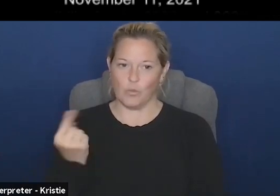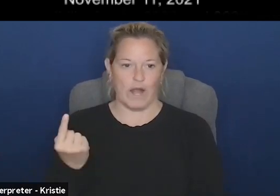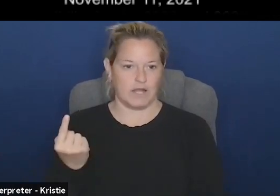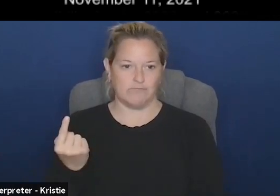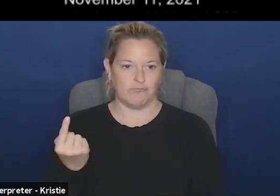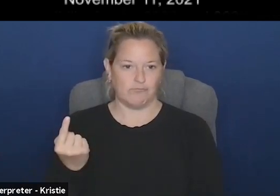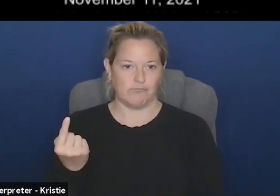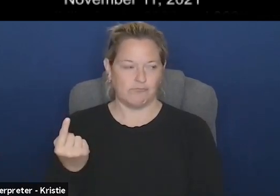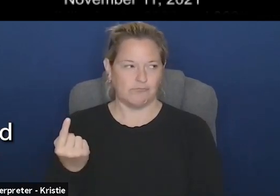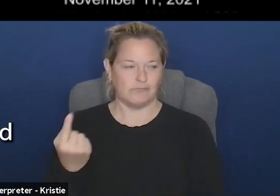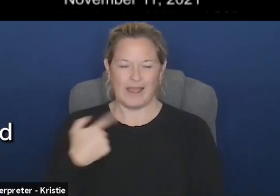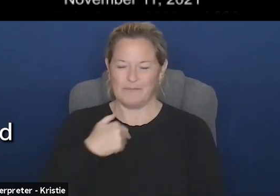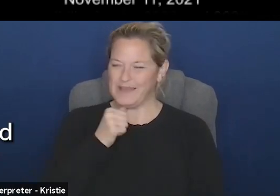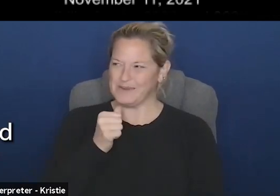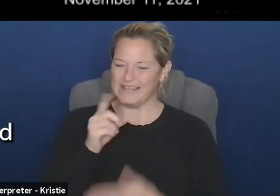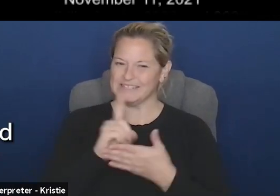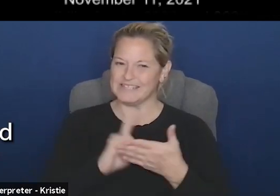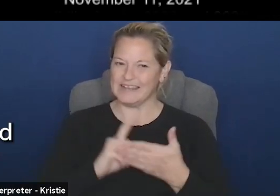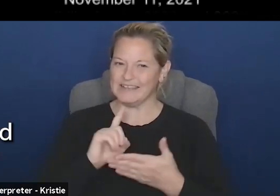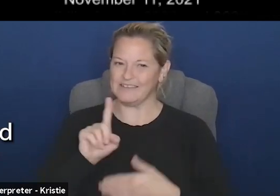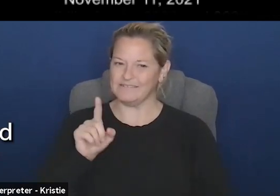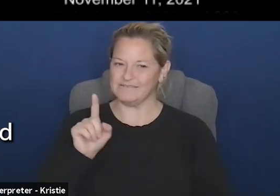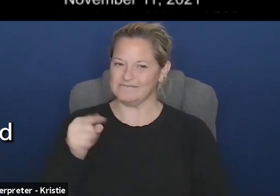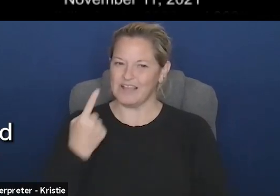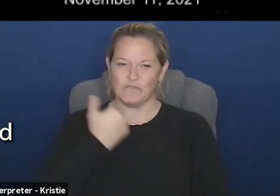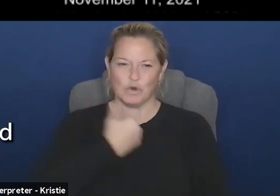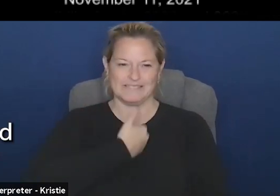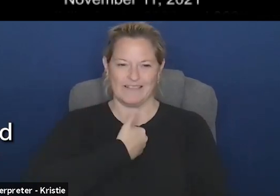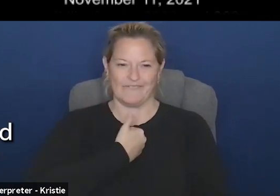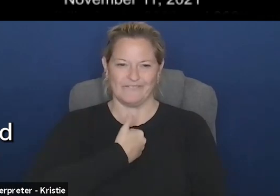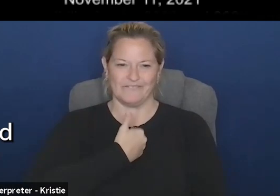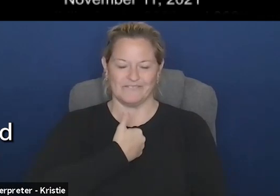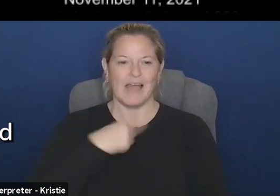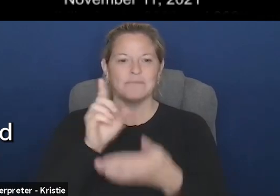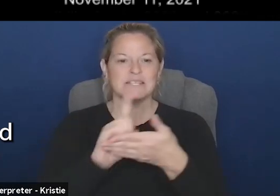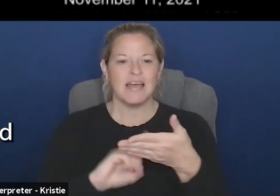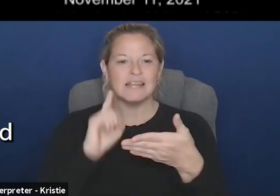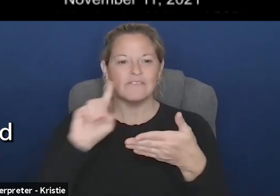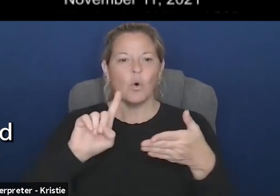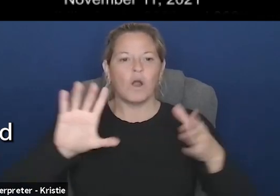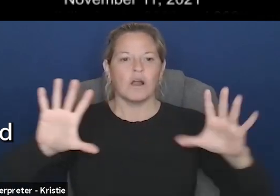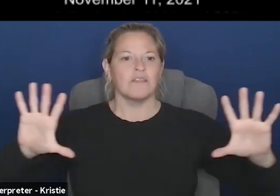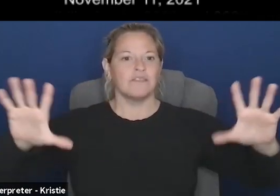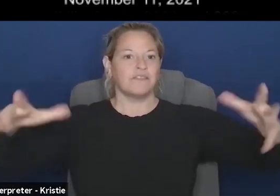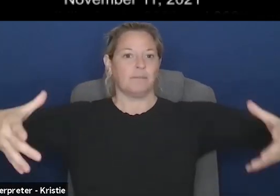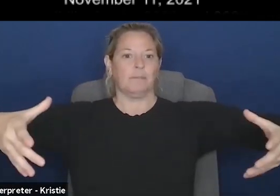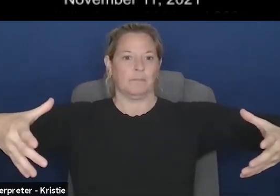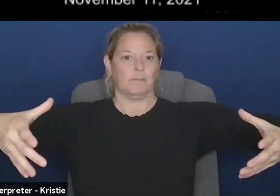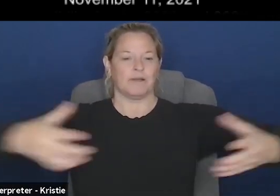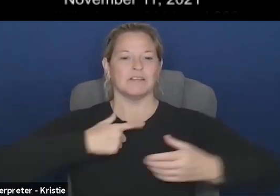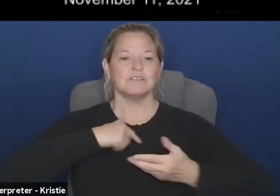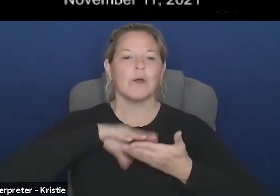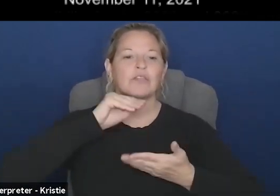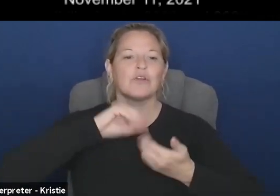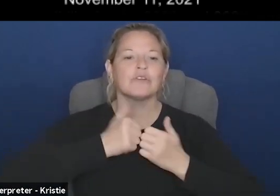stuff just for yourself. That's so I learned how to do really good research in grad school, and I brought